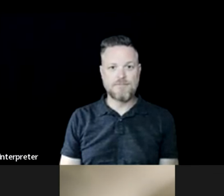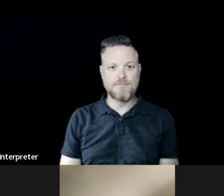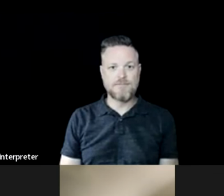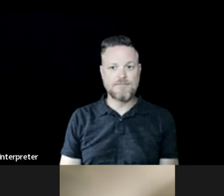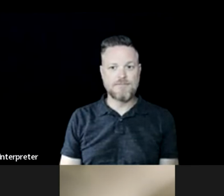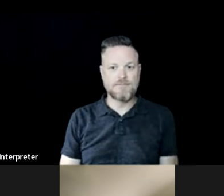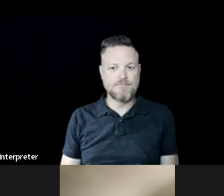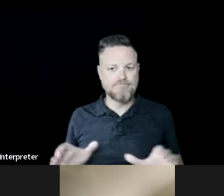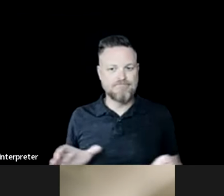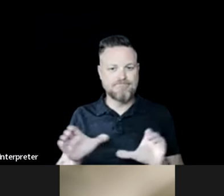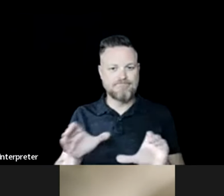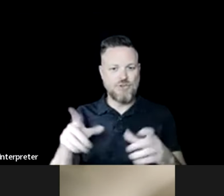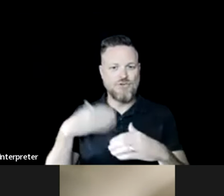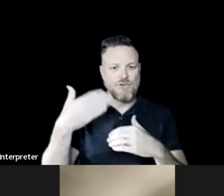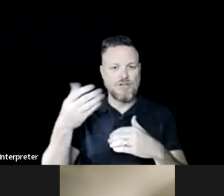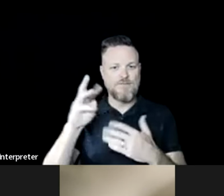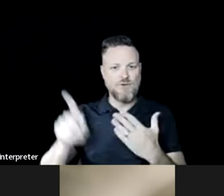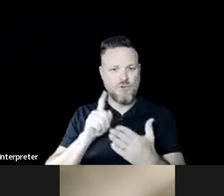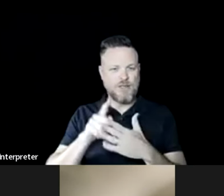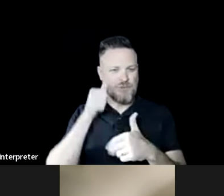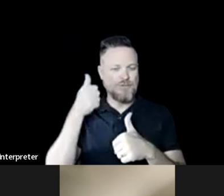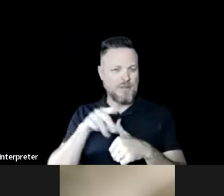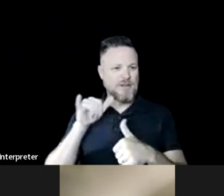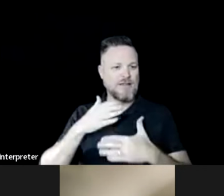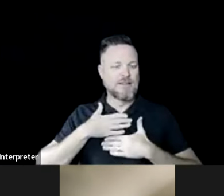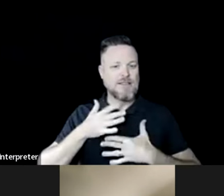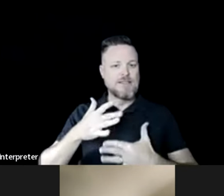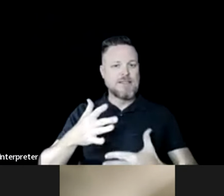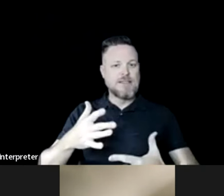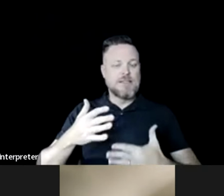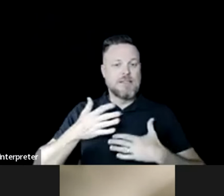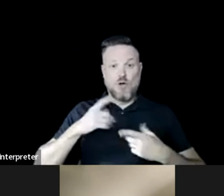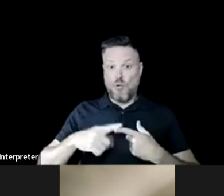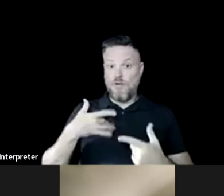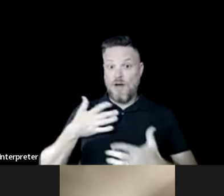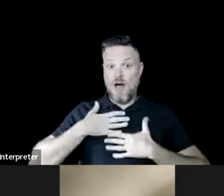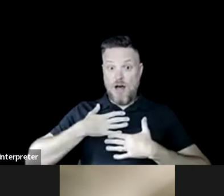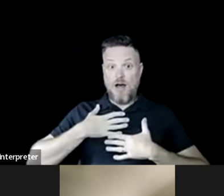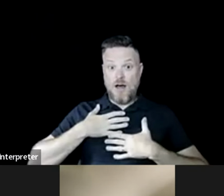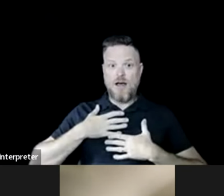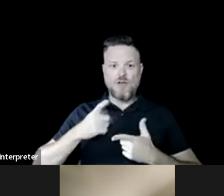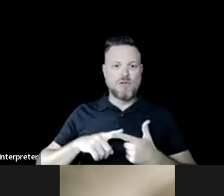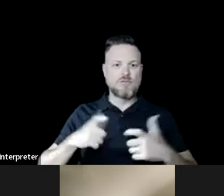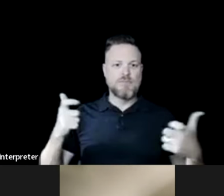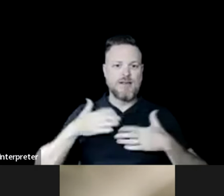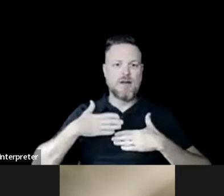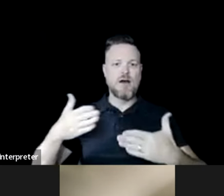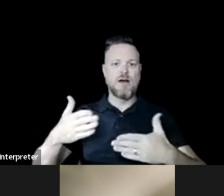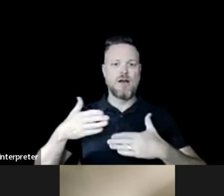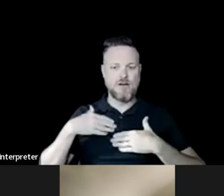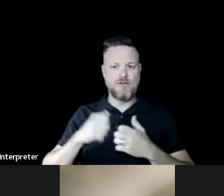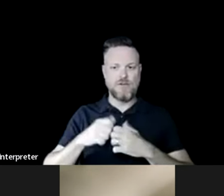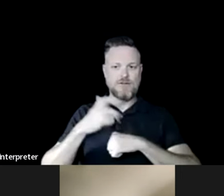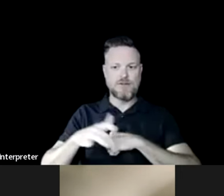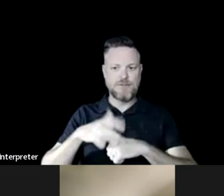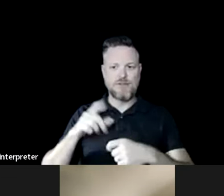I just encourage you in the next couple of hours, keep remembering that. If you see your breath coming shorter, take another deep breath. If you have the space in your schedule and you need to